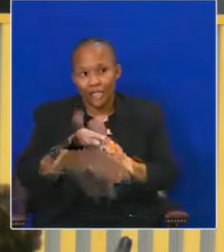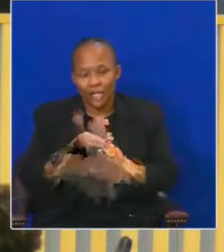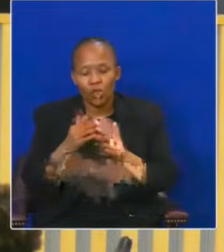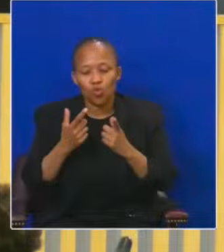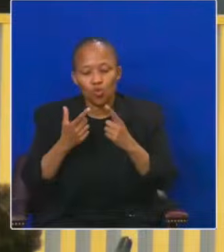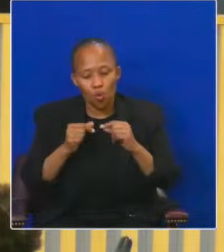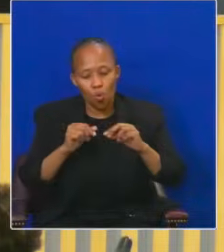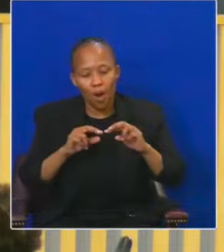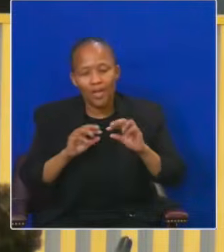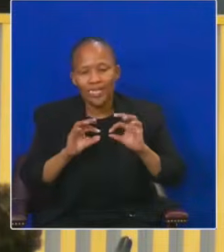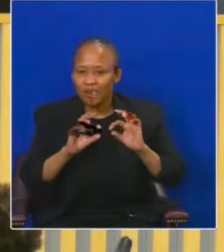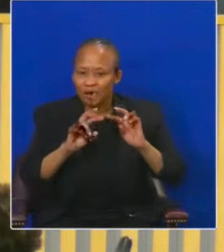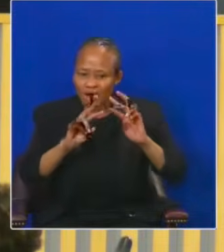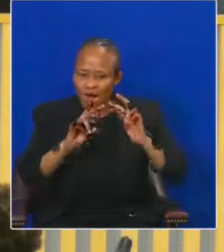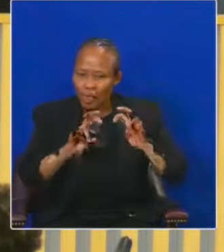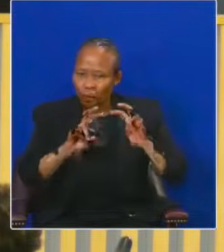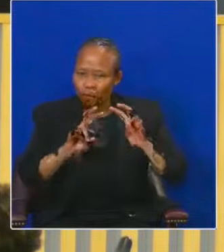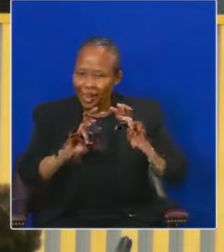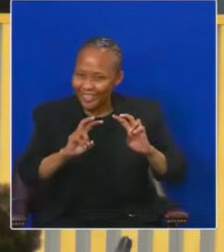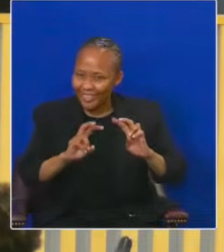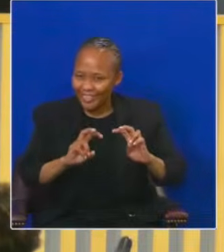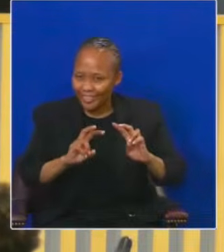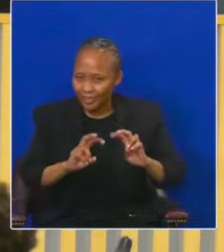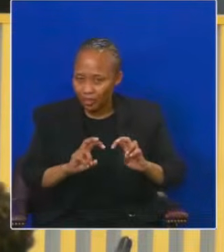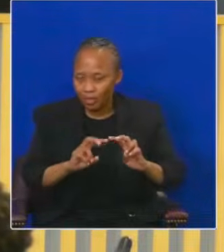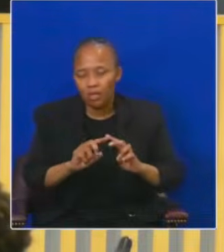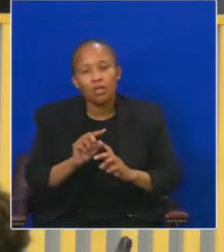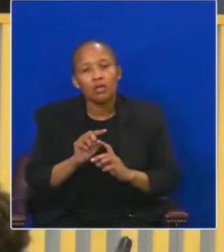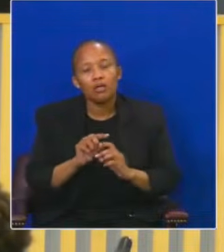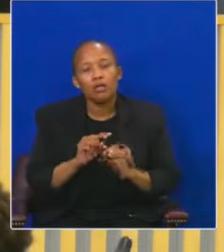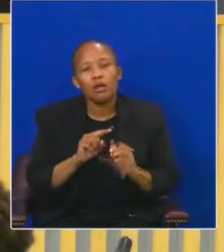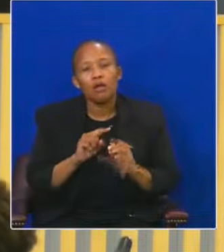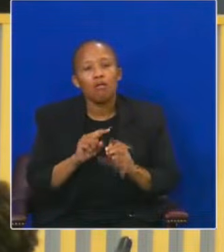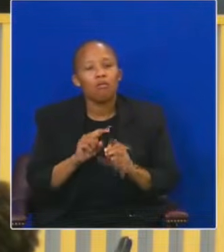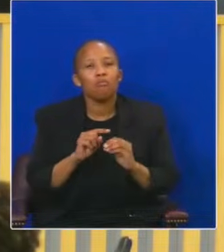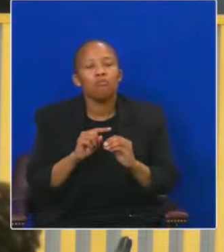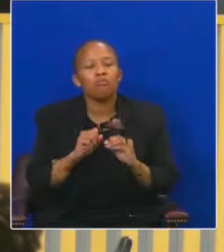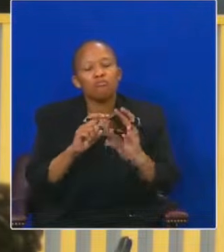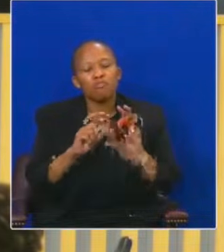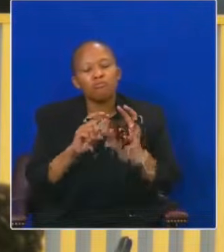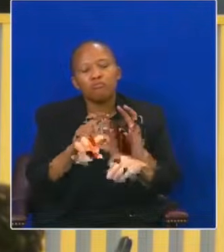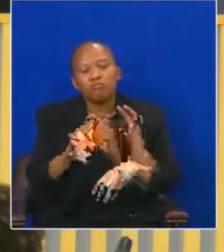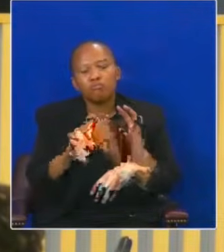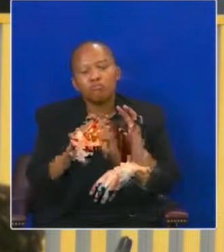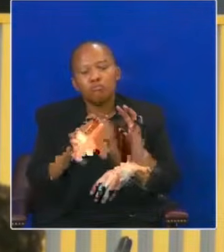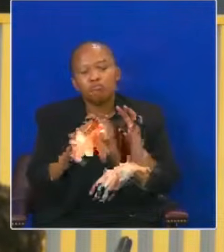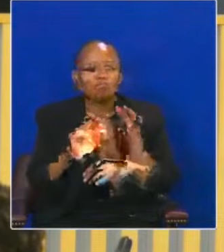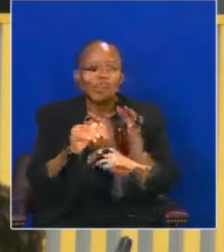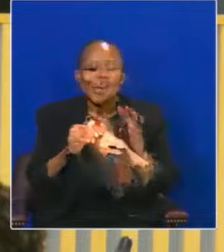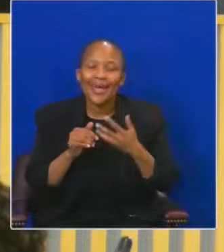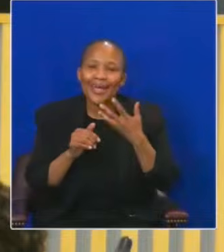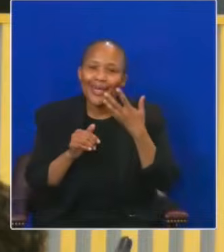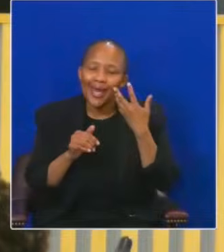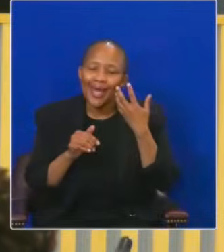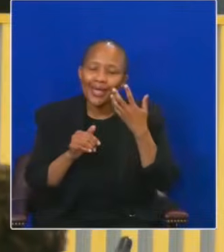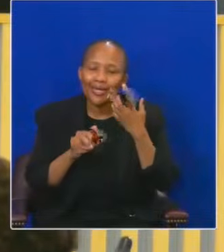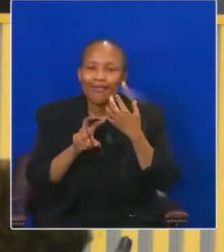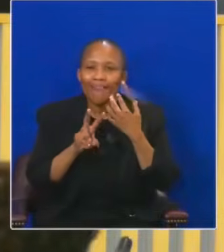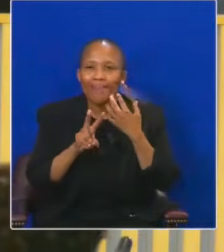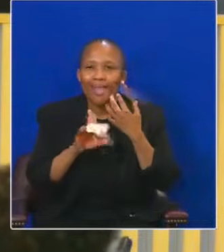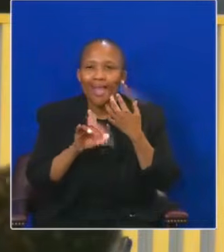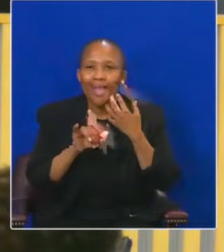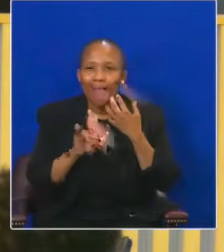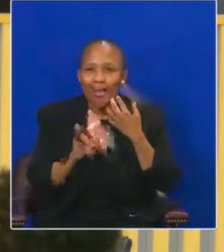at the company CAT VIP Security Services.